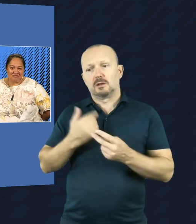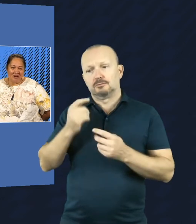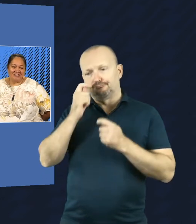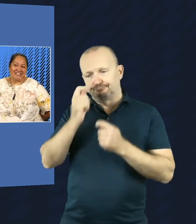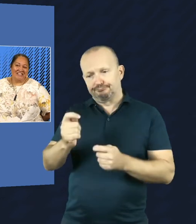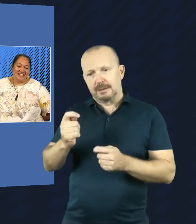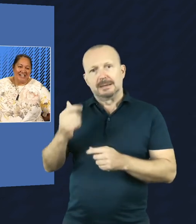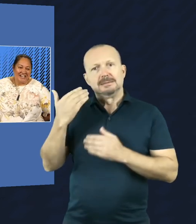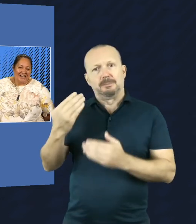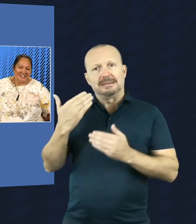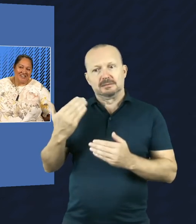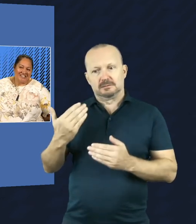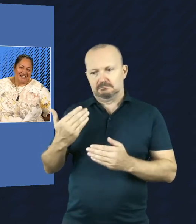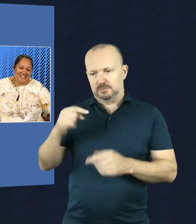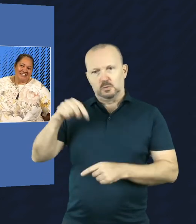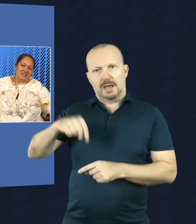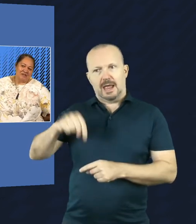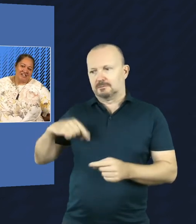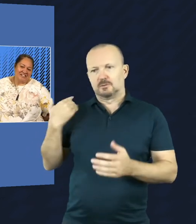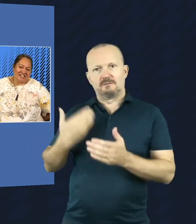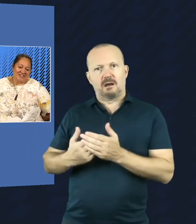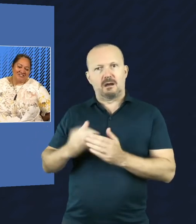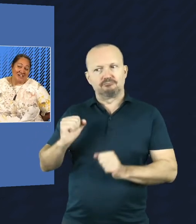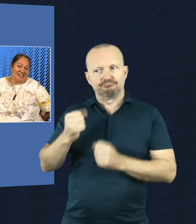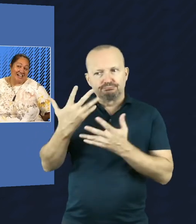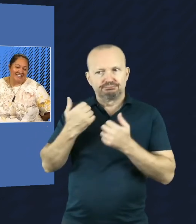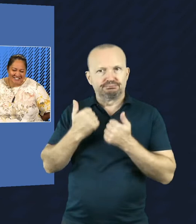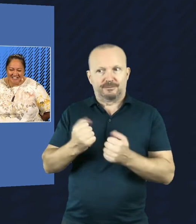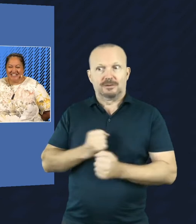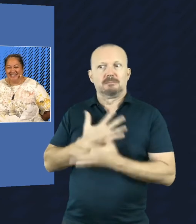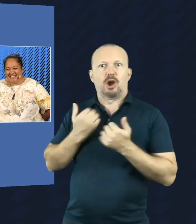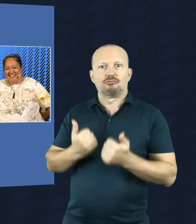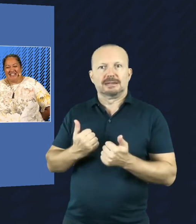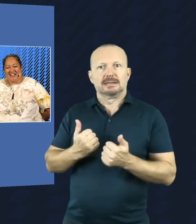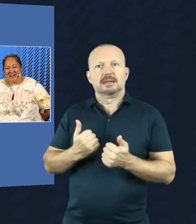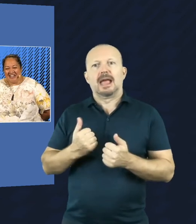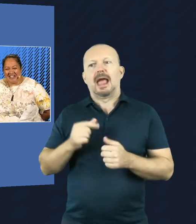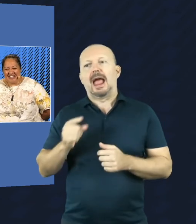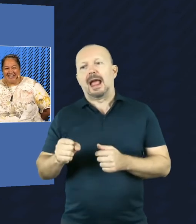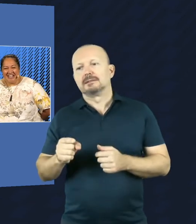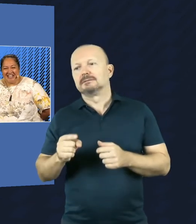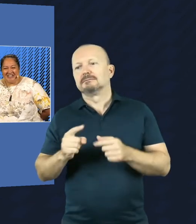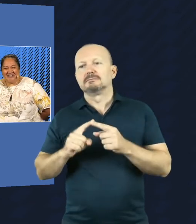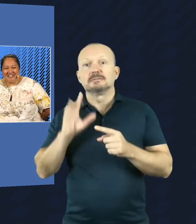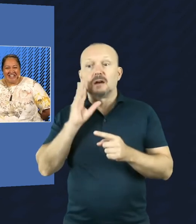Very inspiring, and the ones that are yet to speak, go hard.